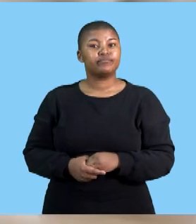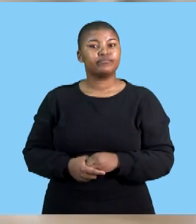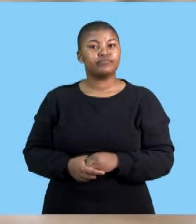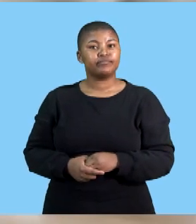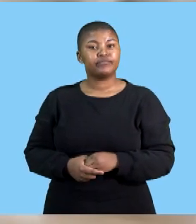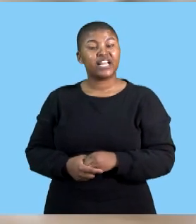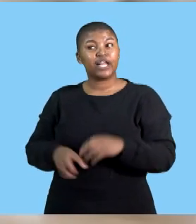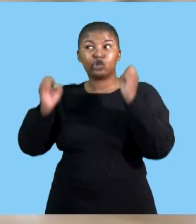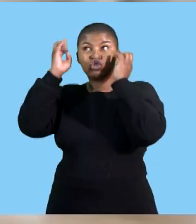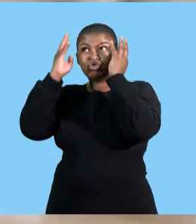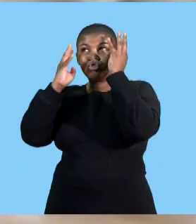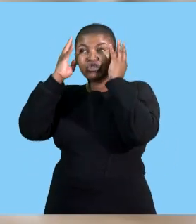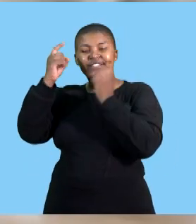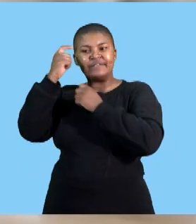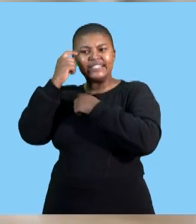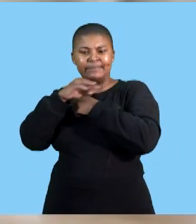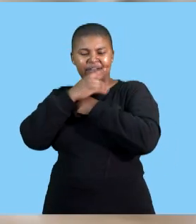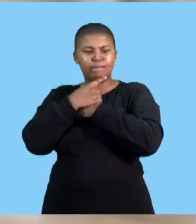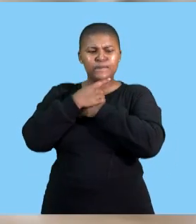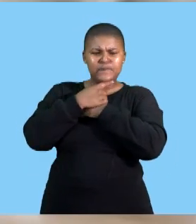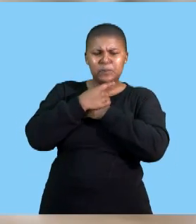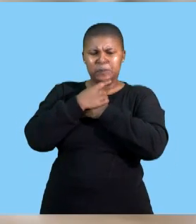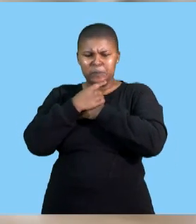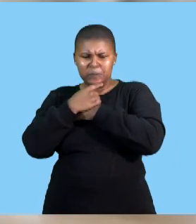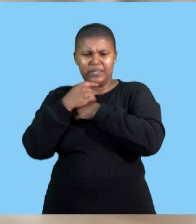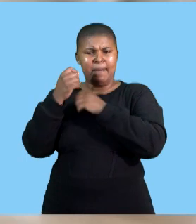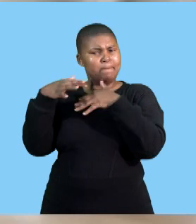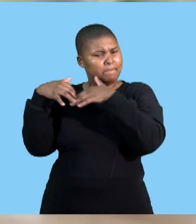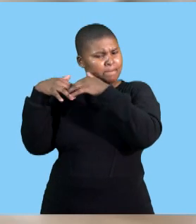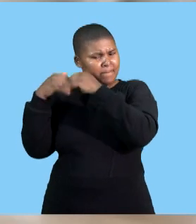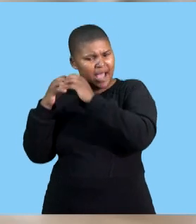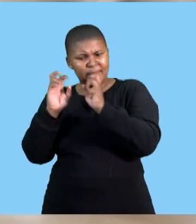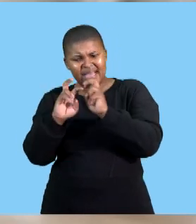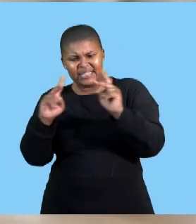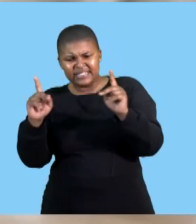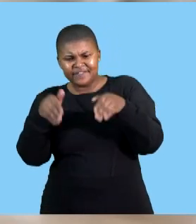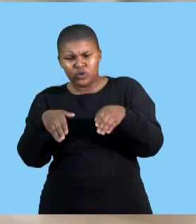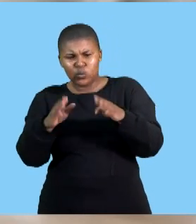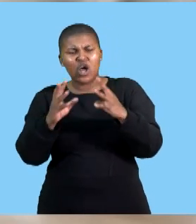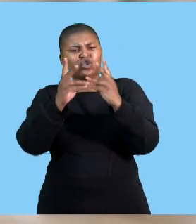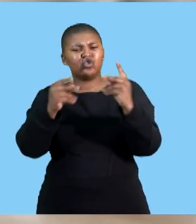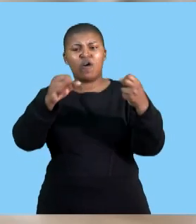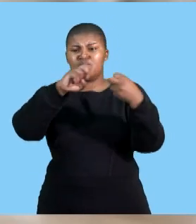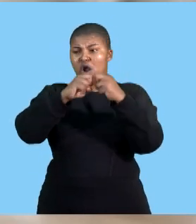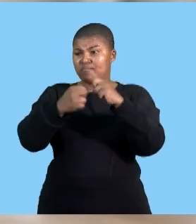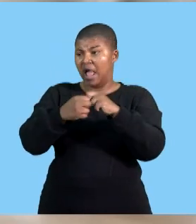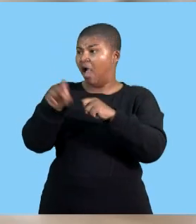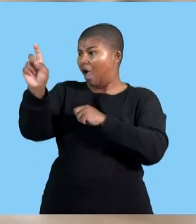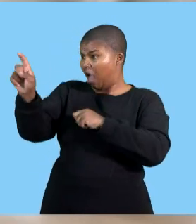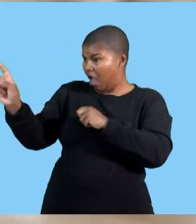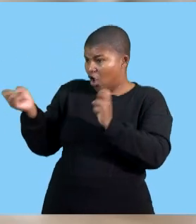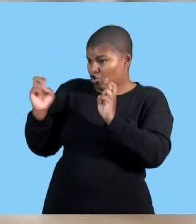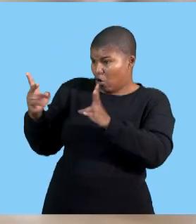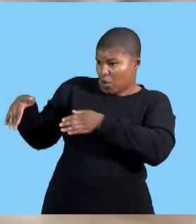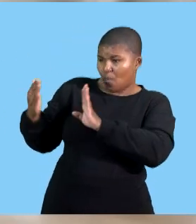are coming up with different things or different ways rather of solving problems that other people are not